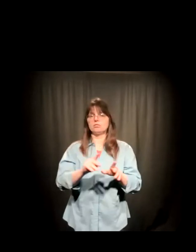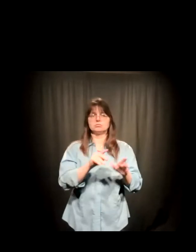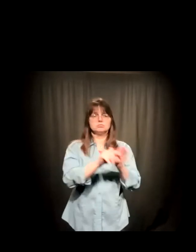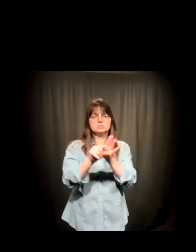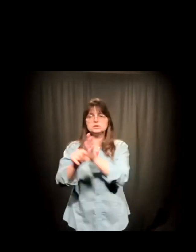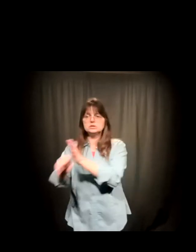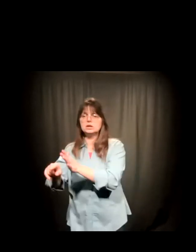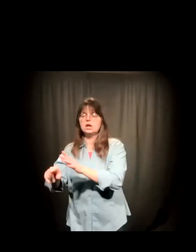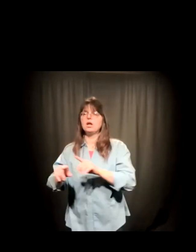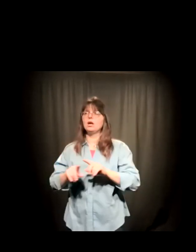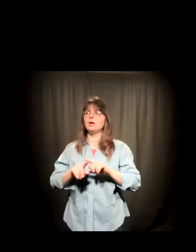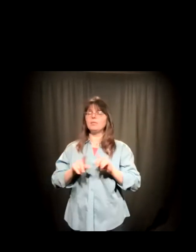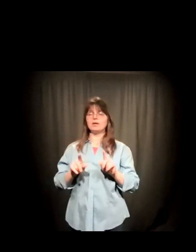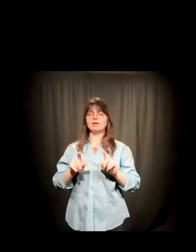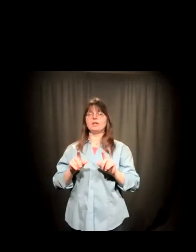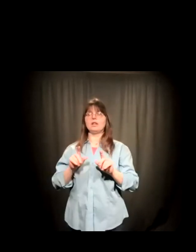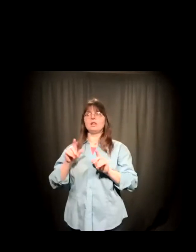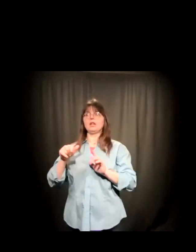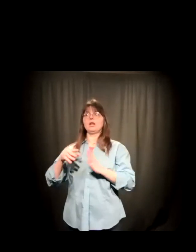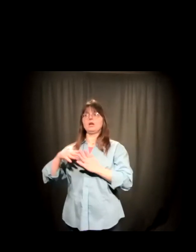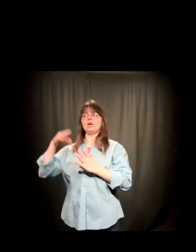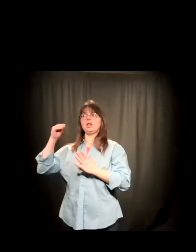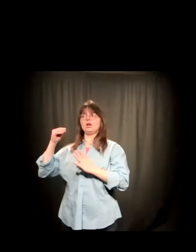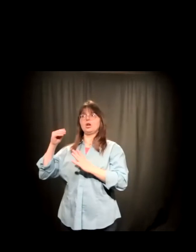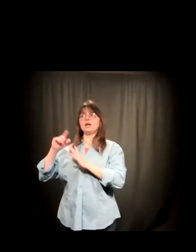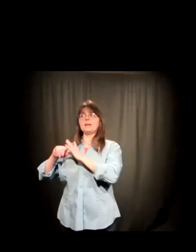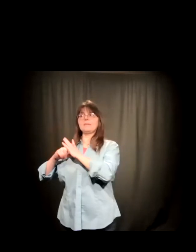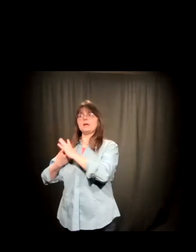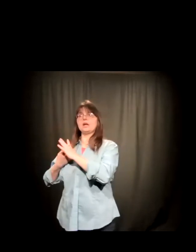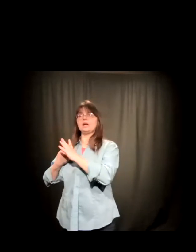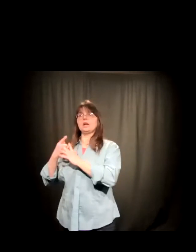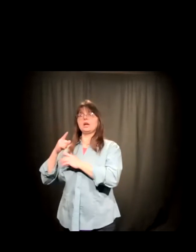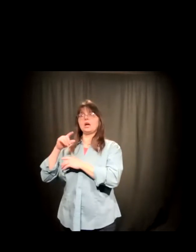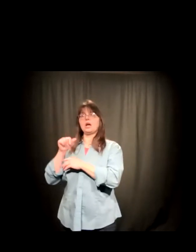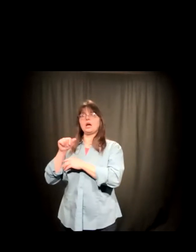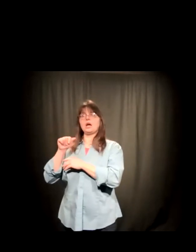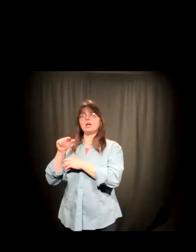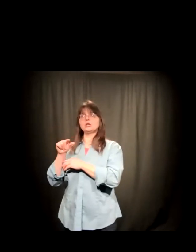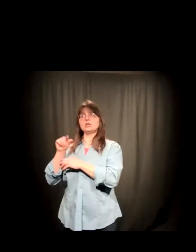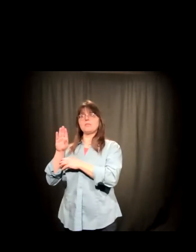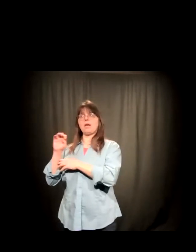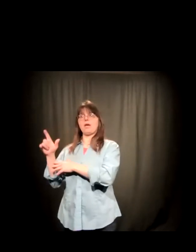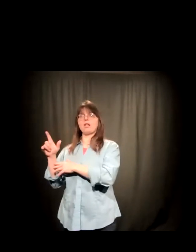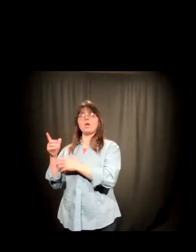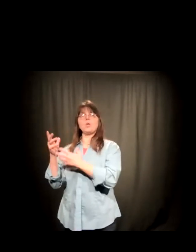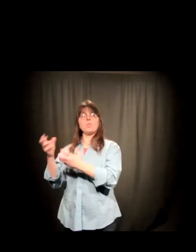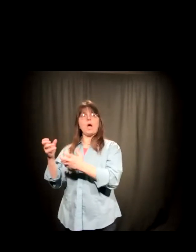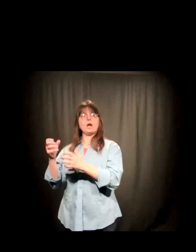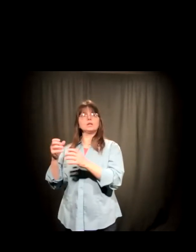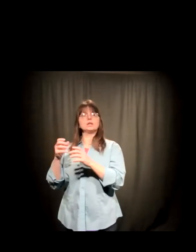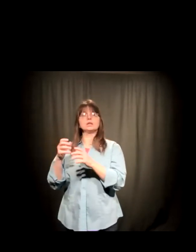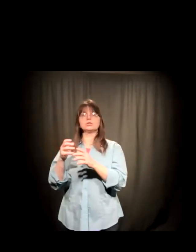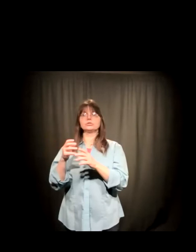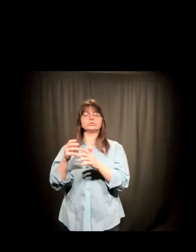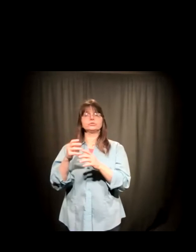of the eugenics movement, there was Bell. He wanted deaf people eradicated, their marriages to each